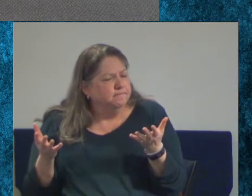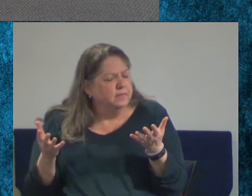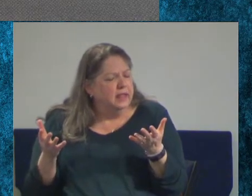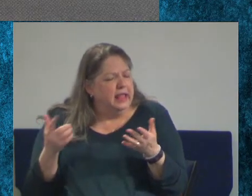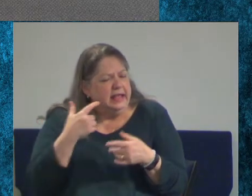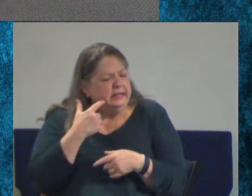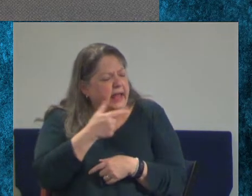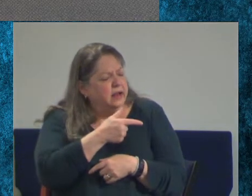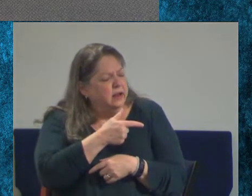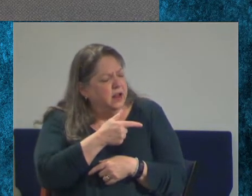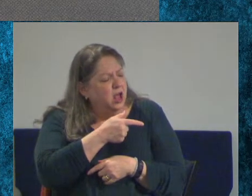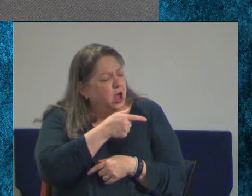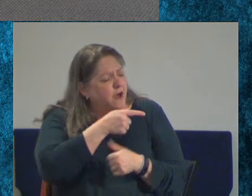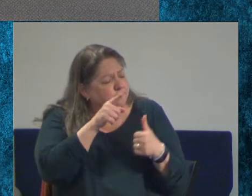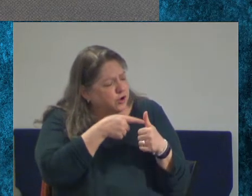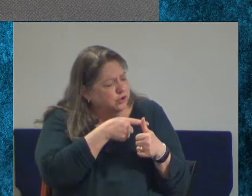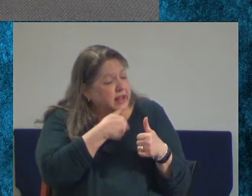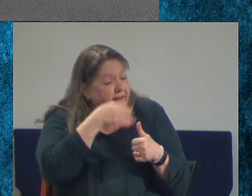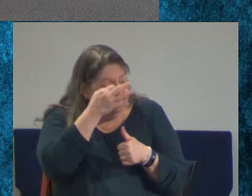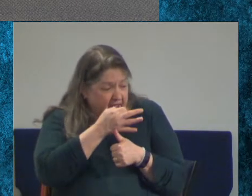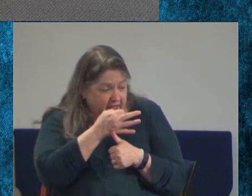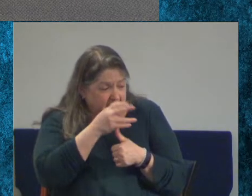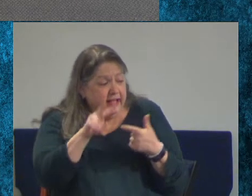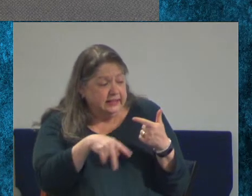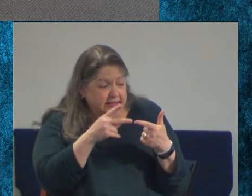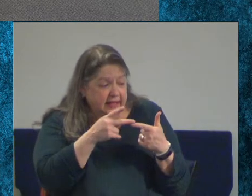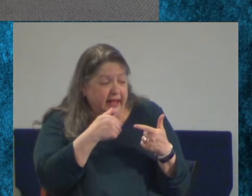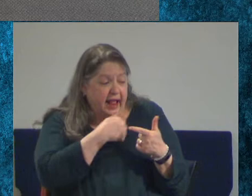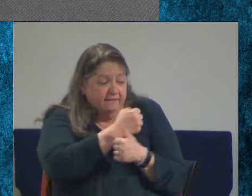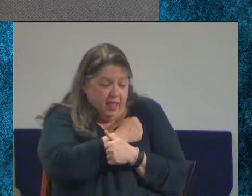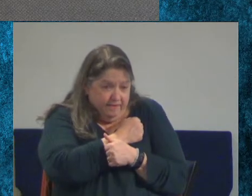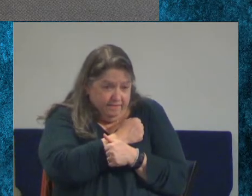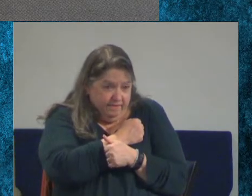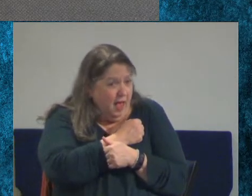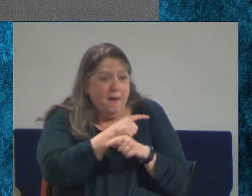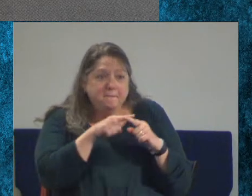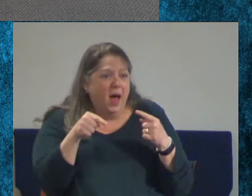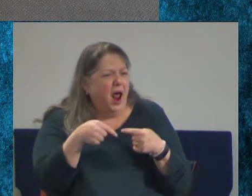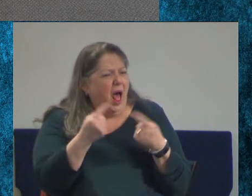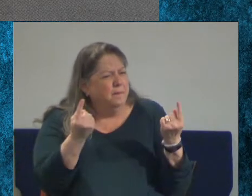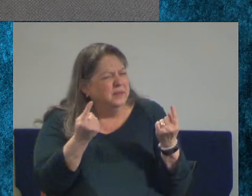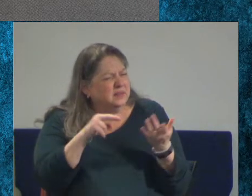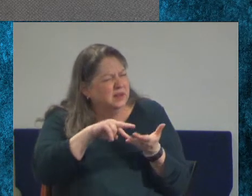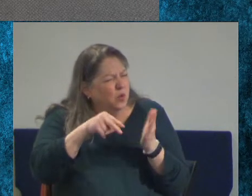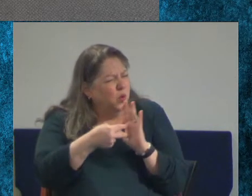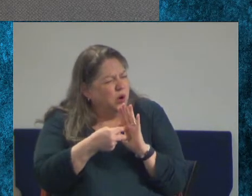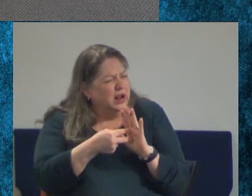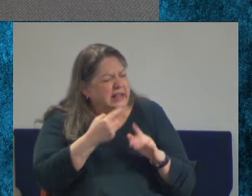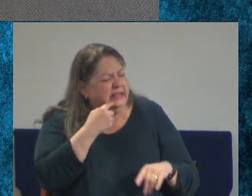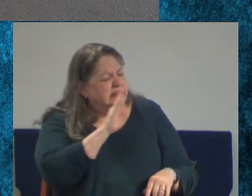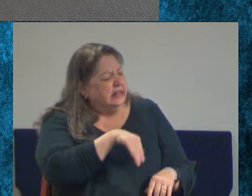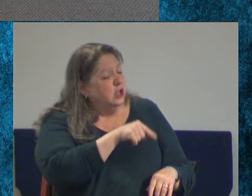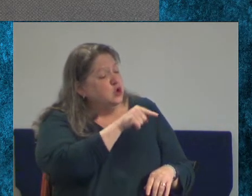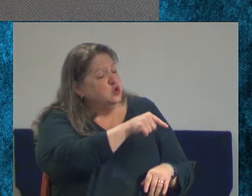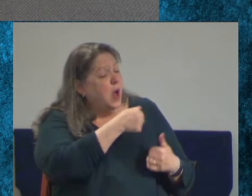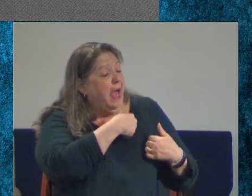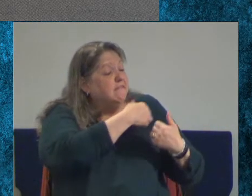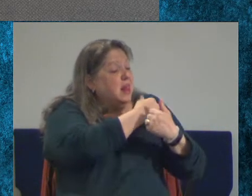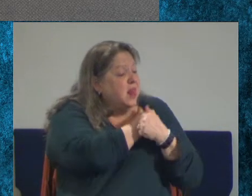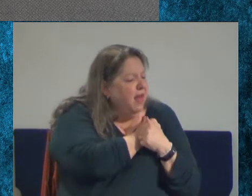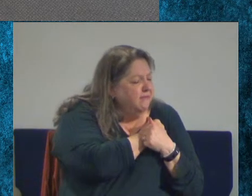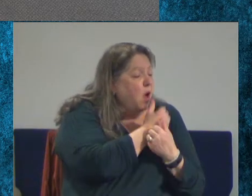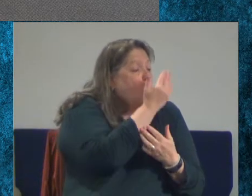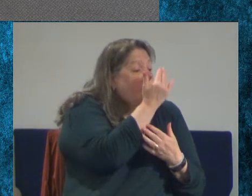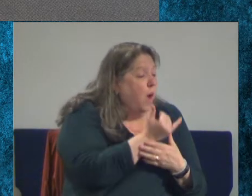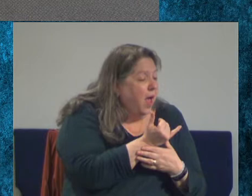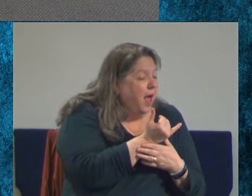him. And so I'm encouraged, I'm thankful, I'm excited, Philemon, that you have faith in